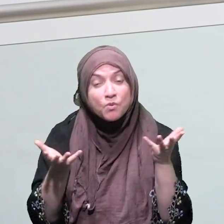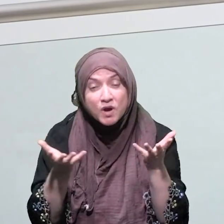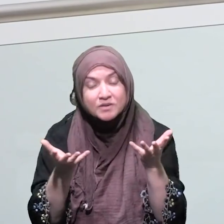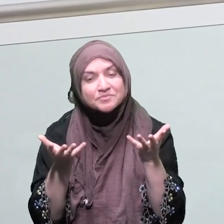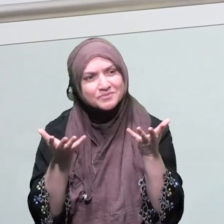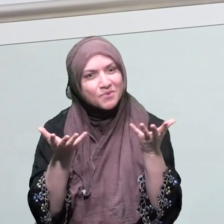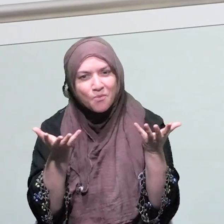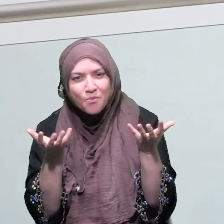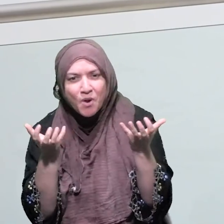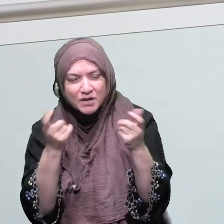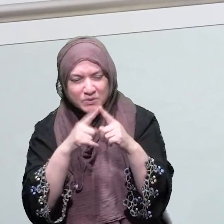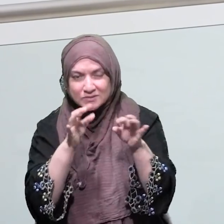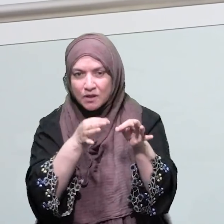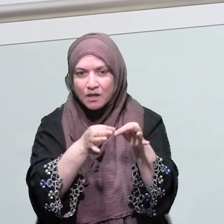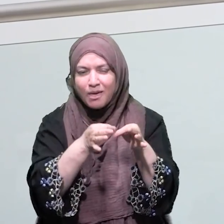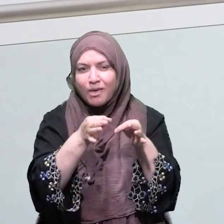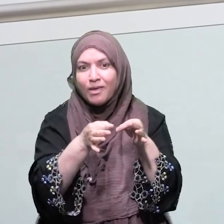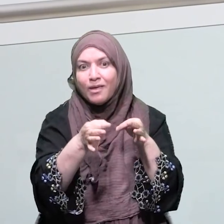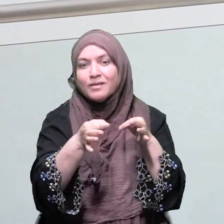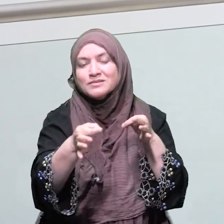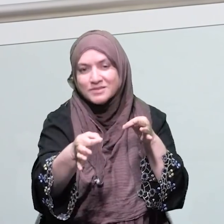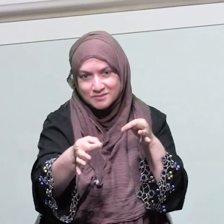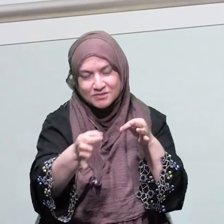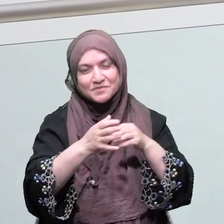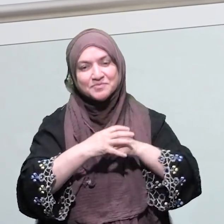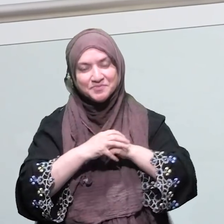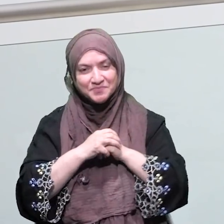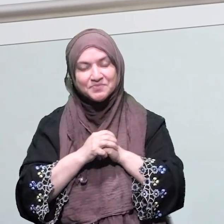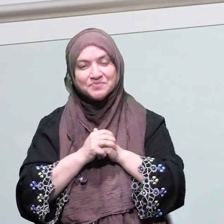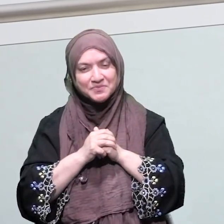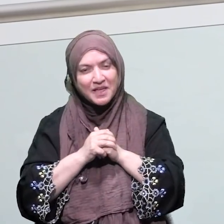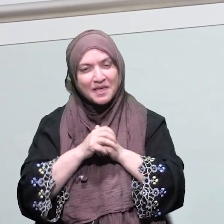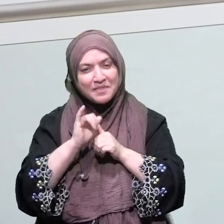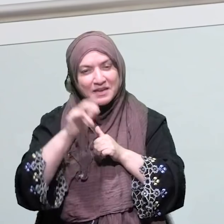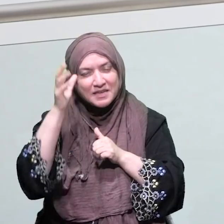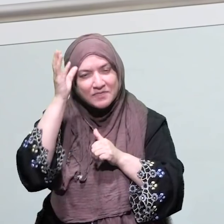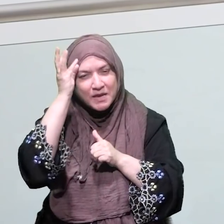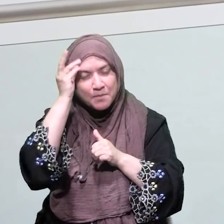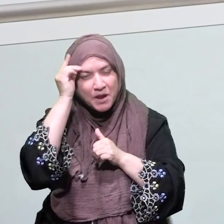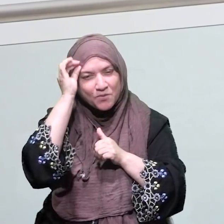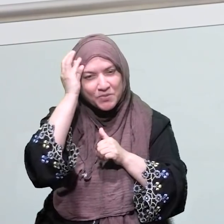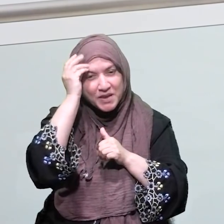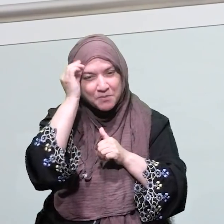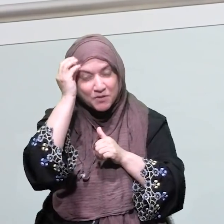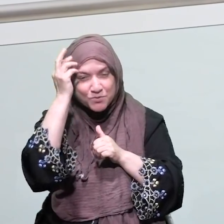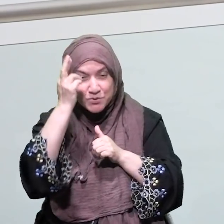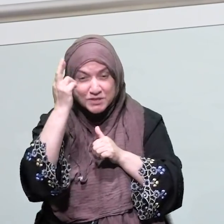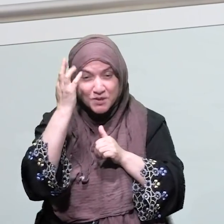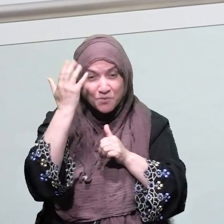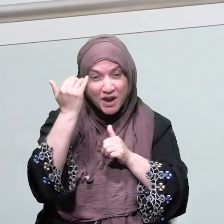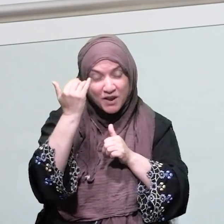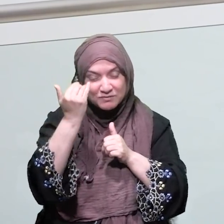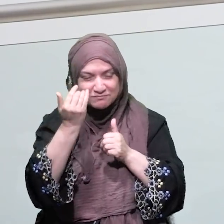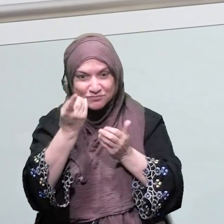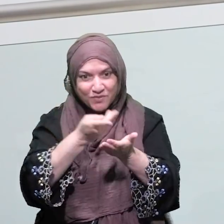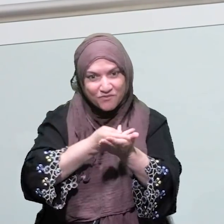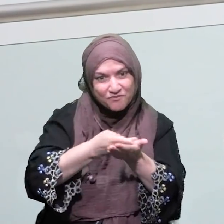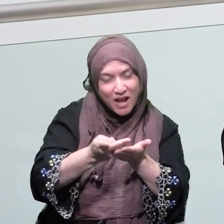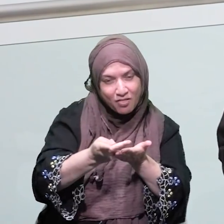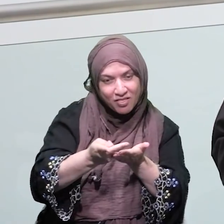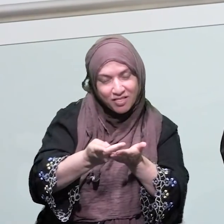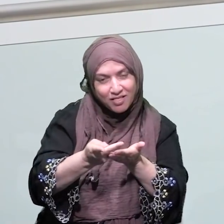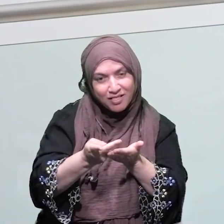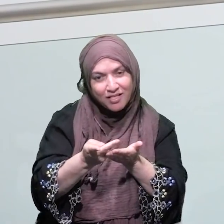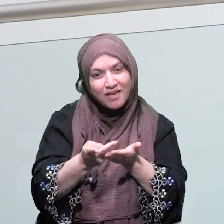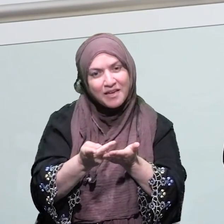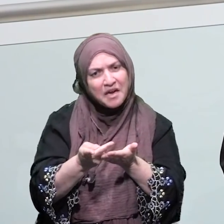that the cause of failure for a person, right? In their personal affairs as well. I know what to do, but I don't really do it because,